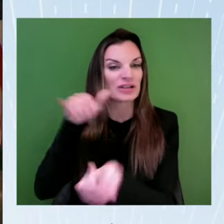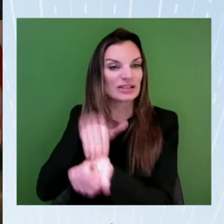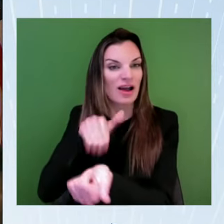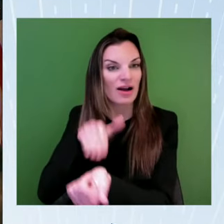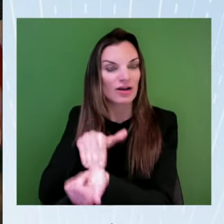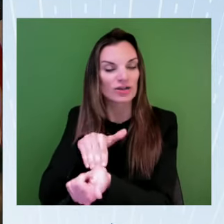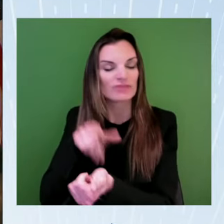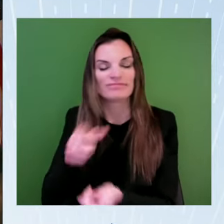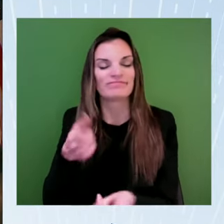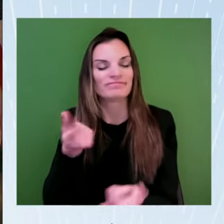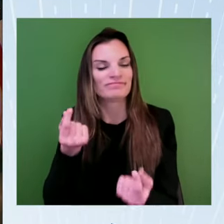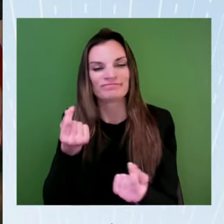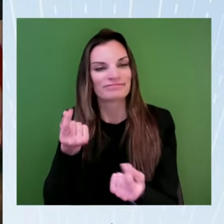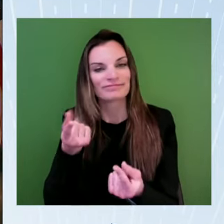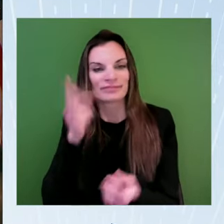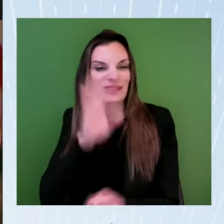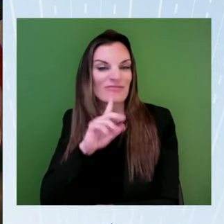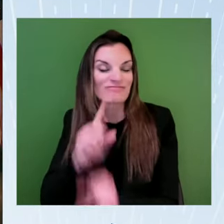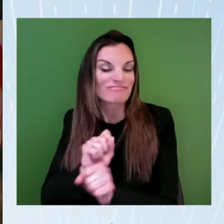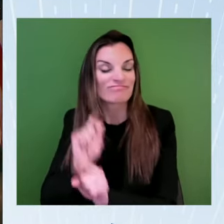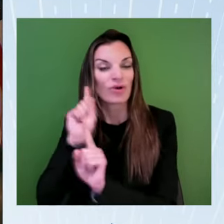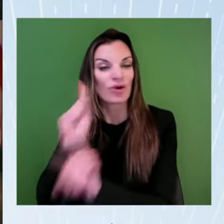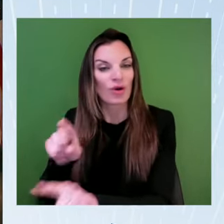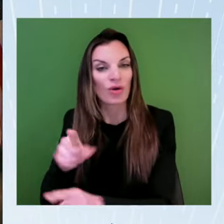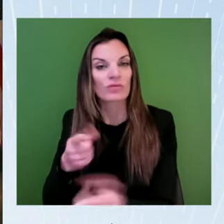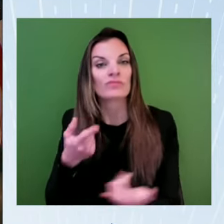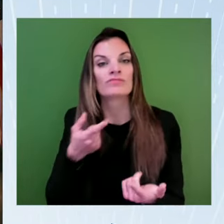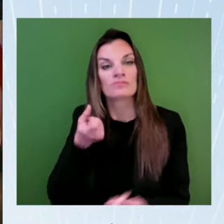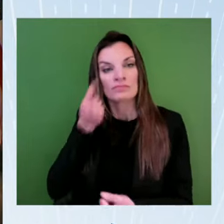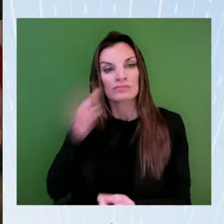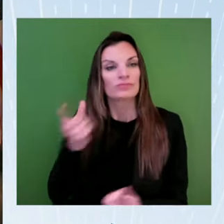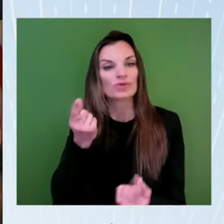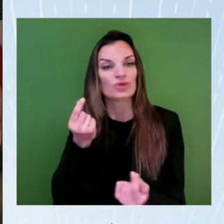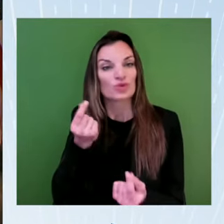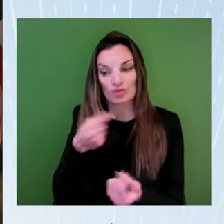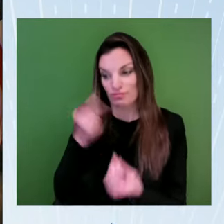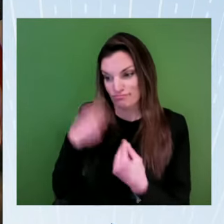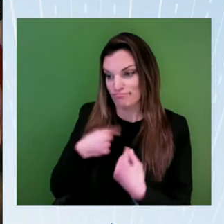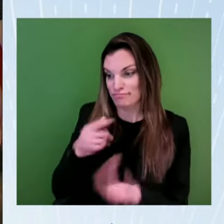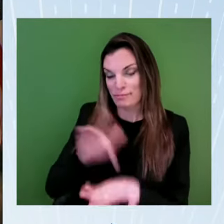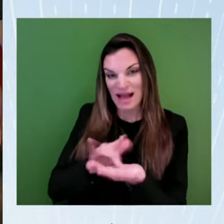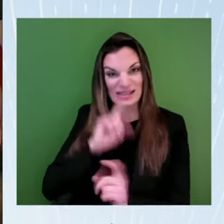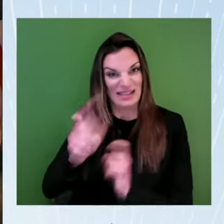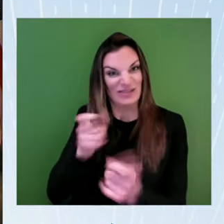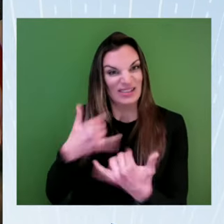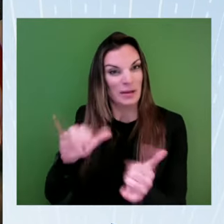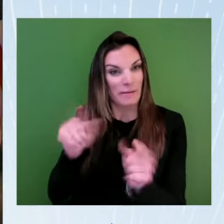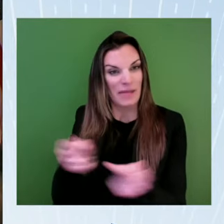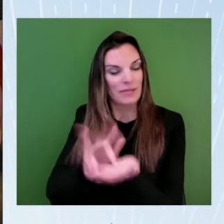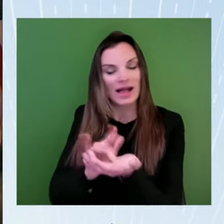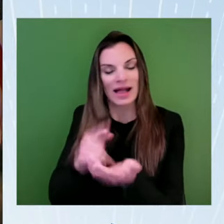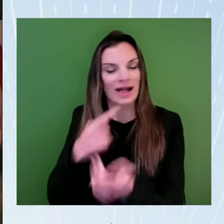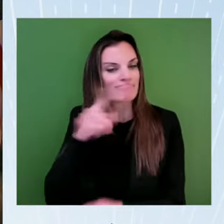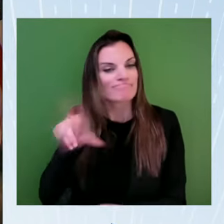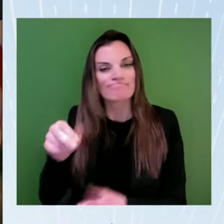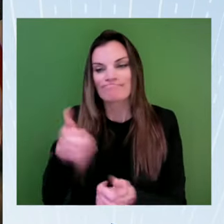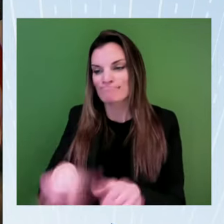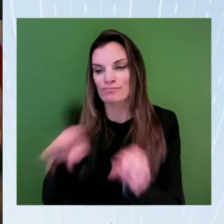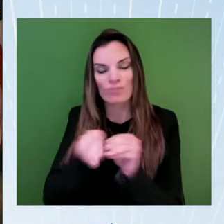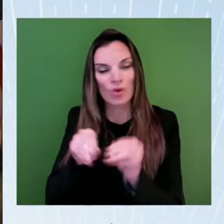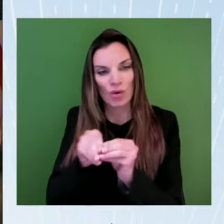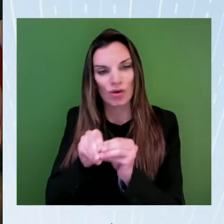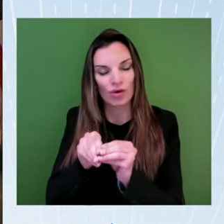buying illicit drugs on the street when I cut him off. And that day when I was called to the ER to take care, Billy